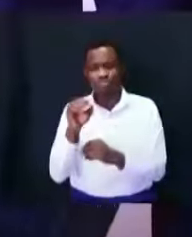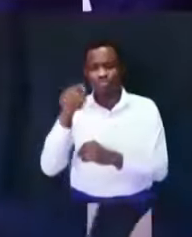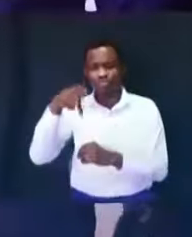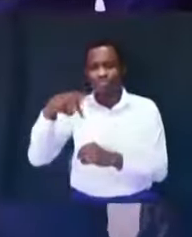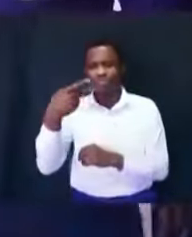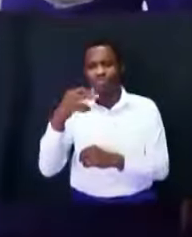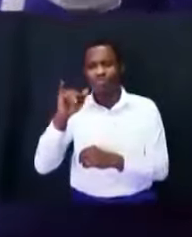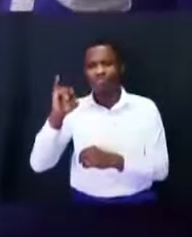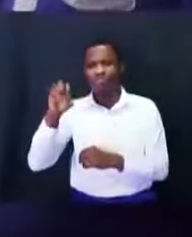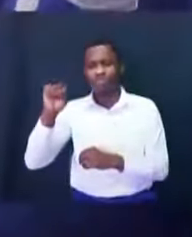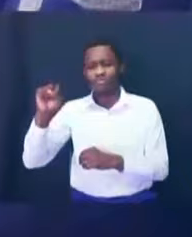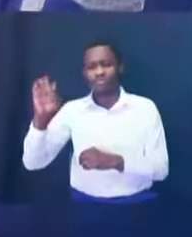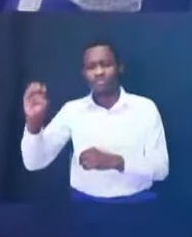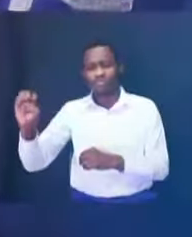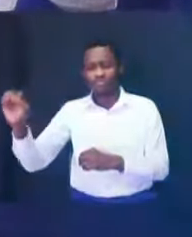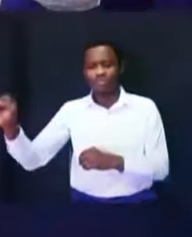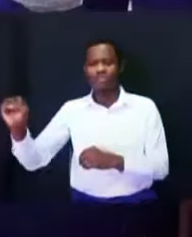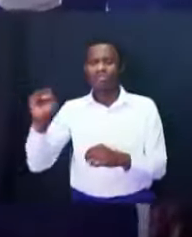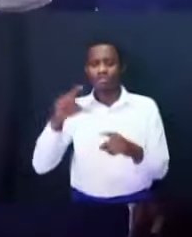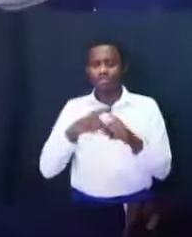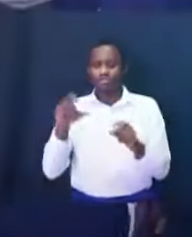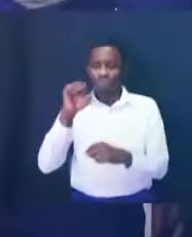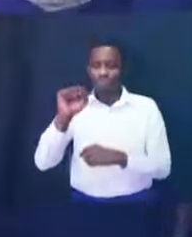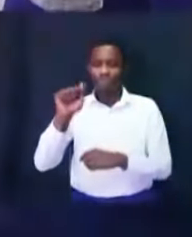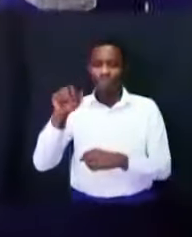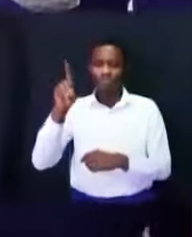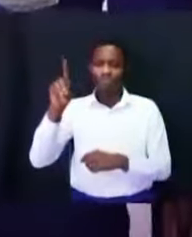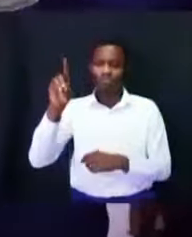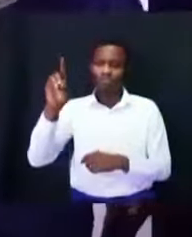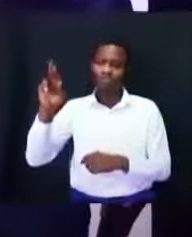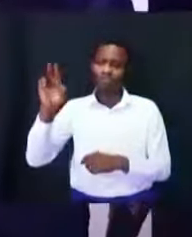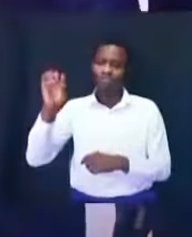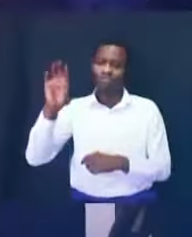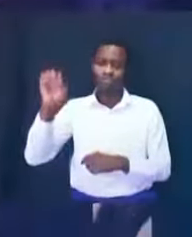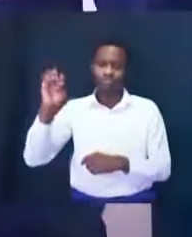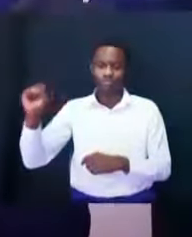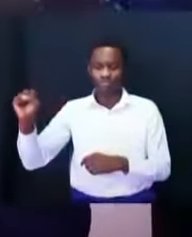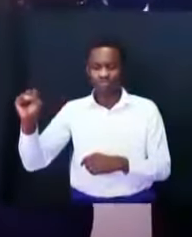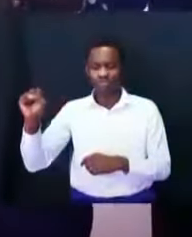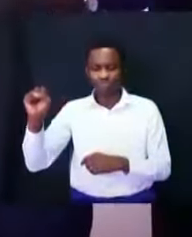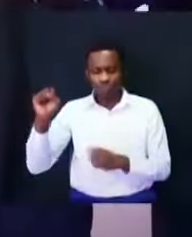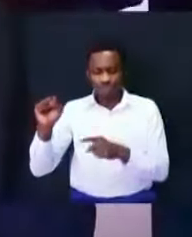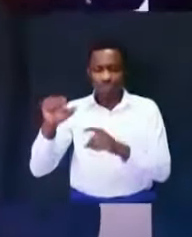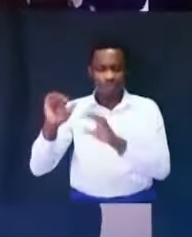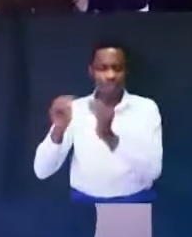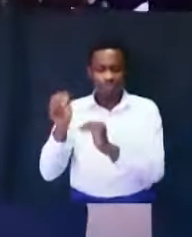Sadducees which he laen to the spreading effect of yeast introduced into a flow